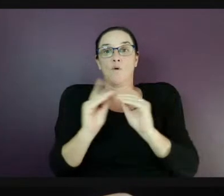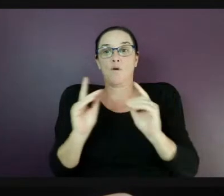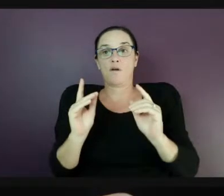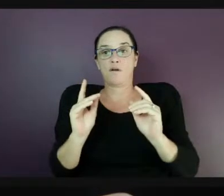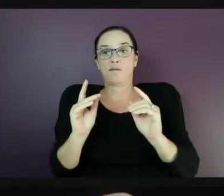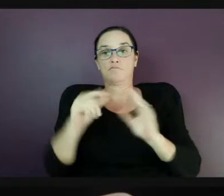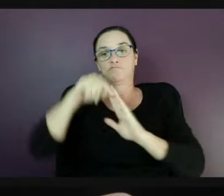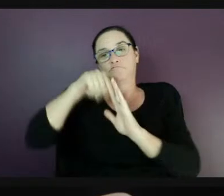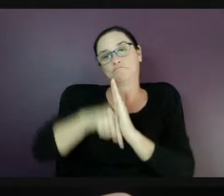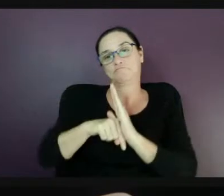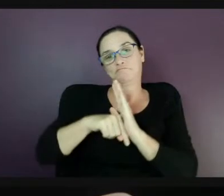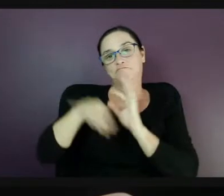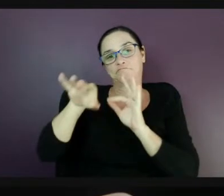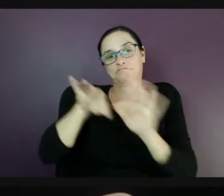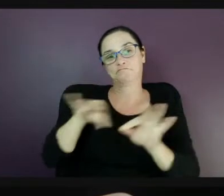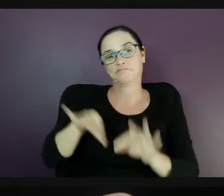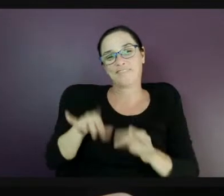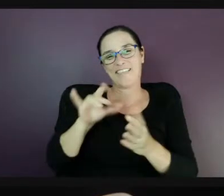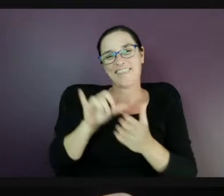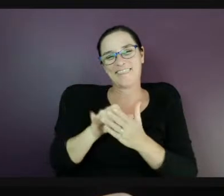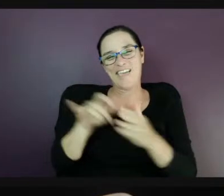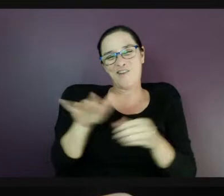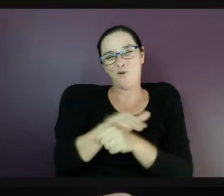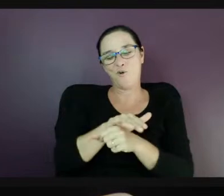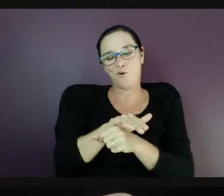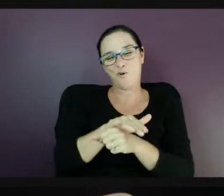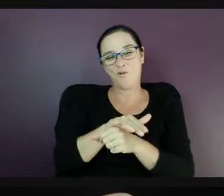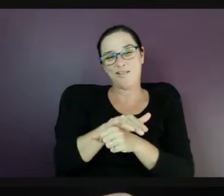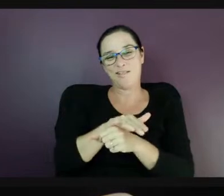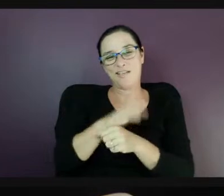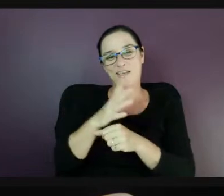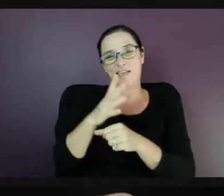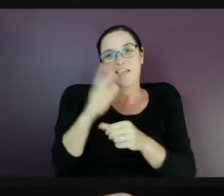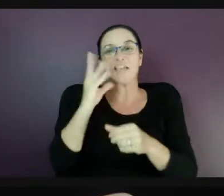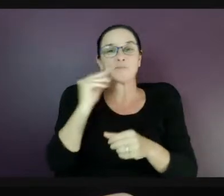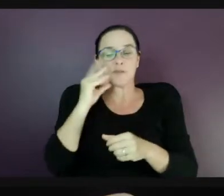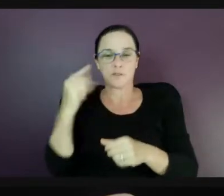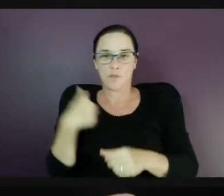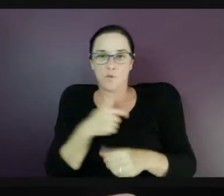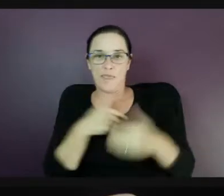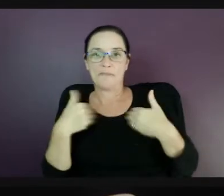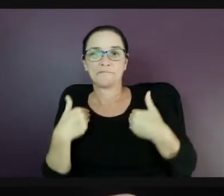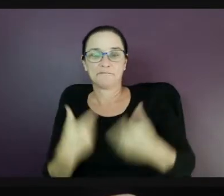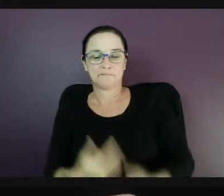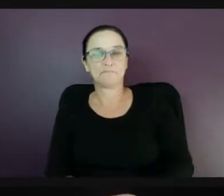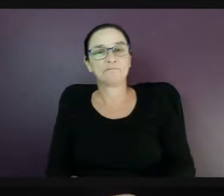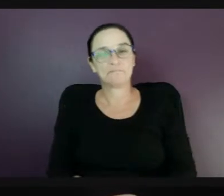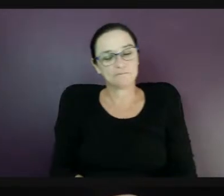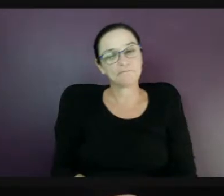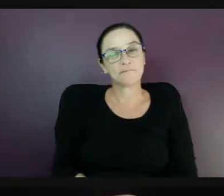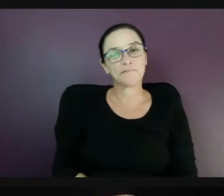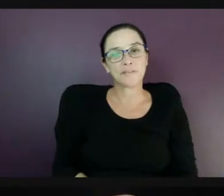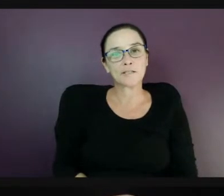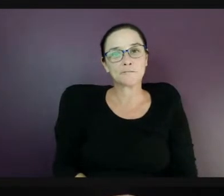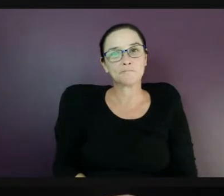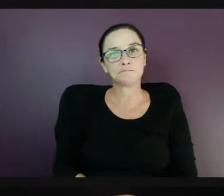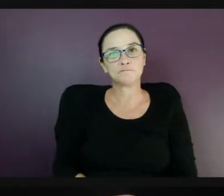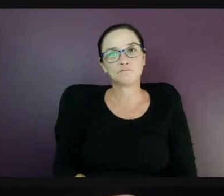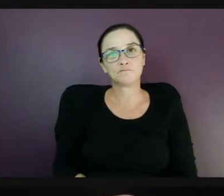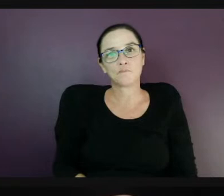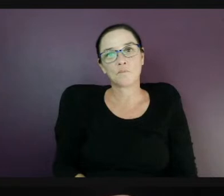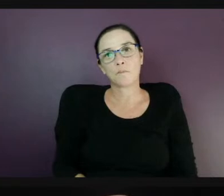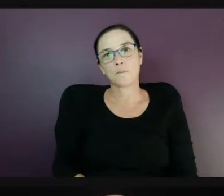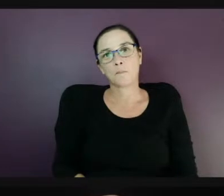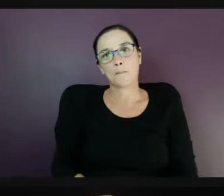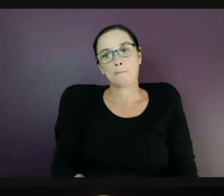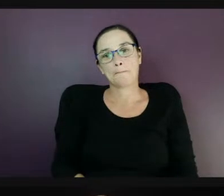into that whole experience we have with earthquakes as humans. So that is a Volcano Watch this